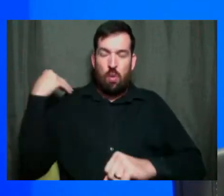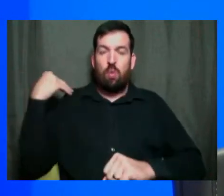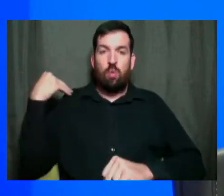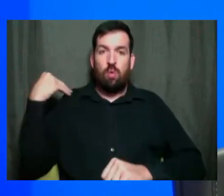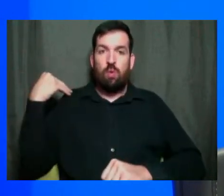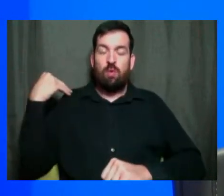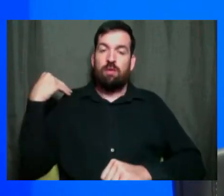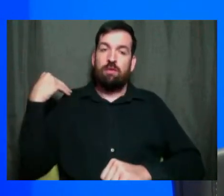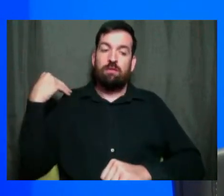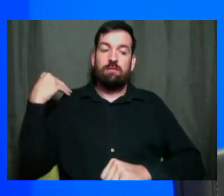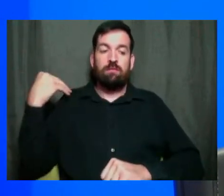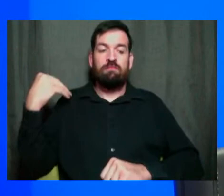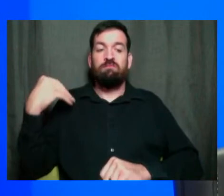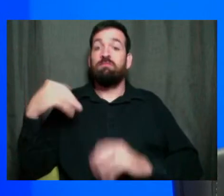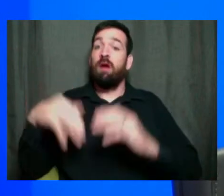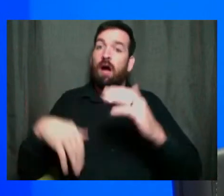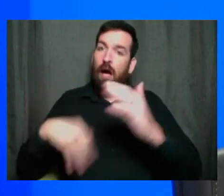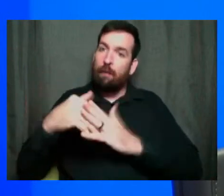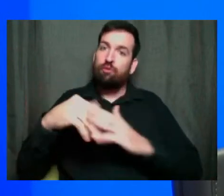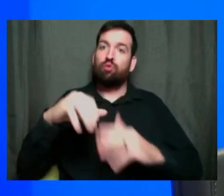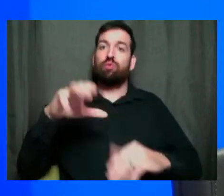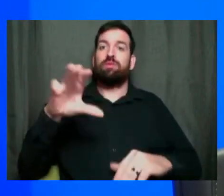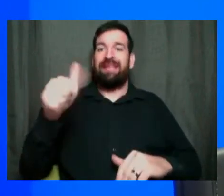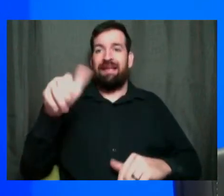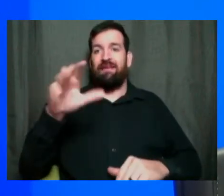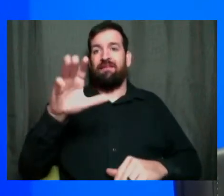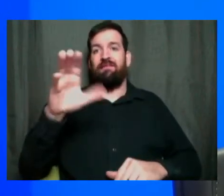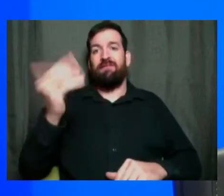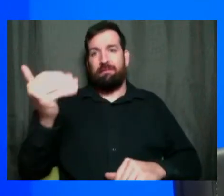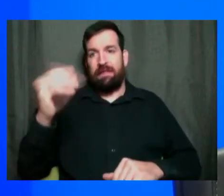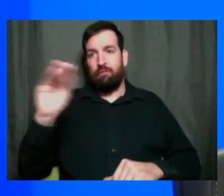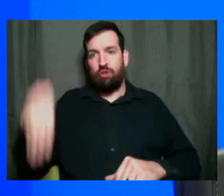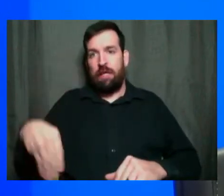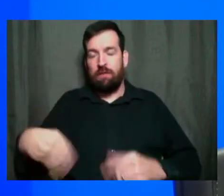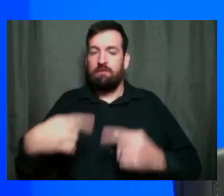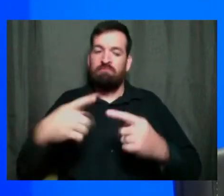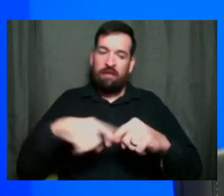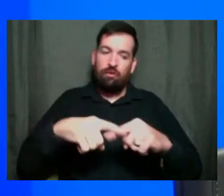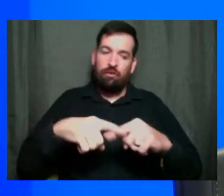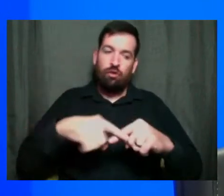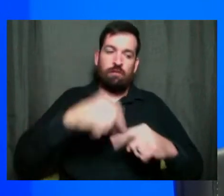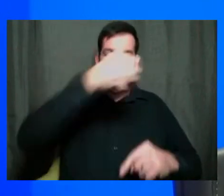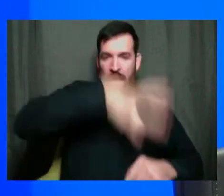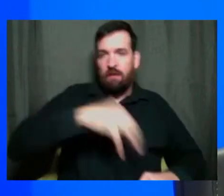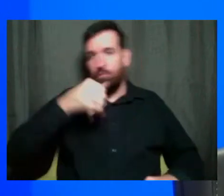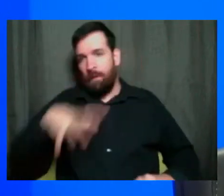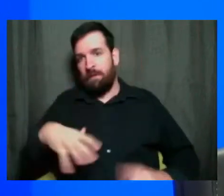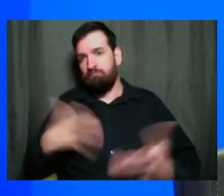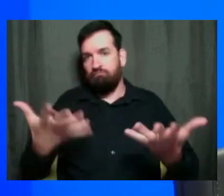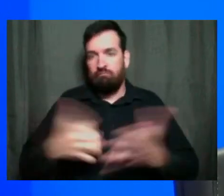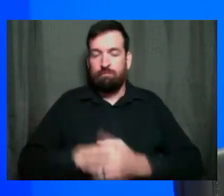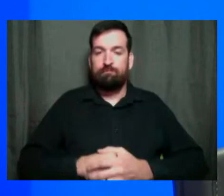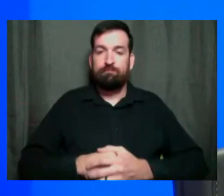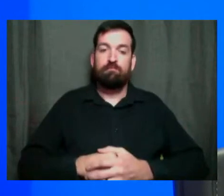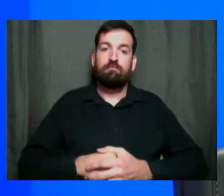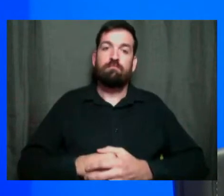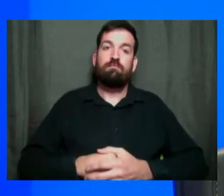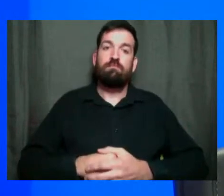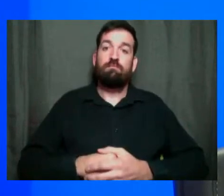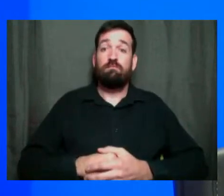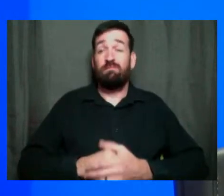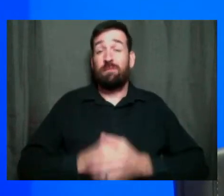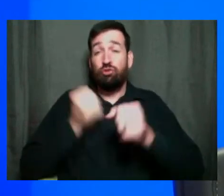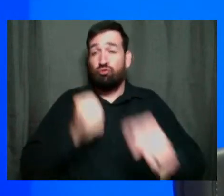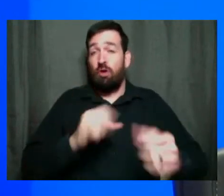population there up to 10-15%, depending if it was males, females, and other criteria. It's, like I said, strongly related to